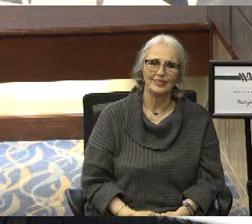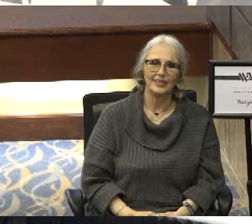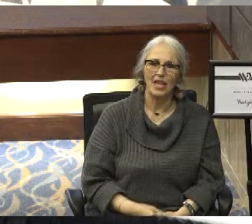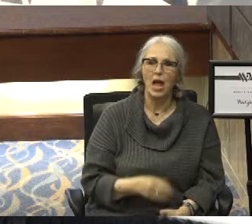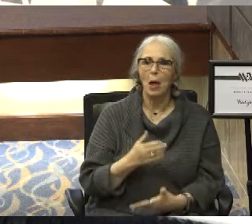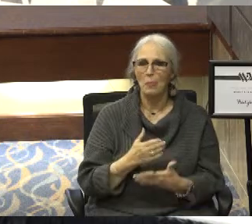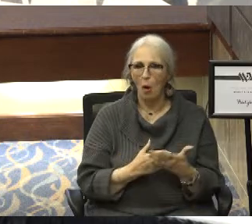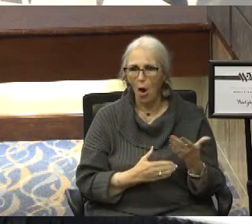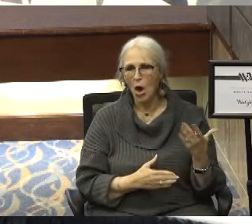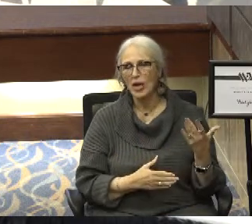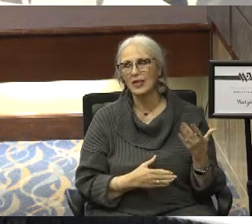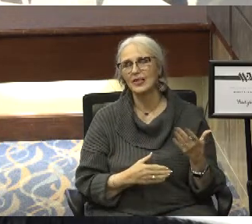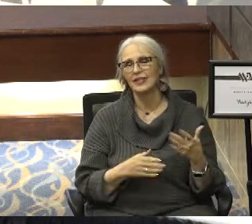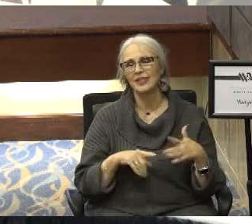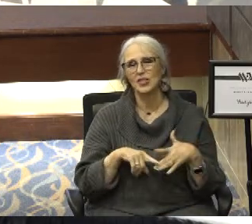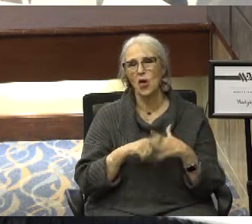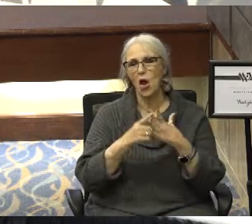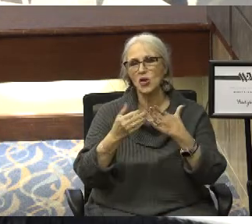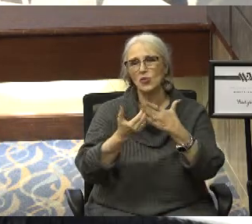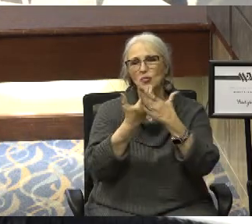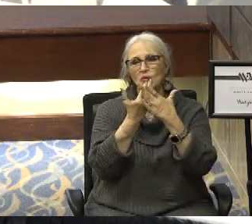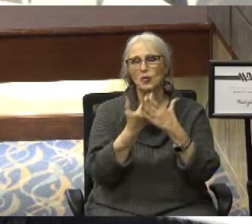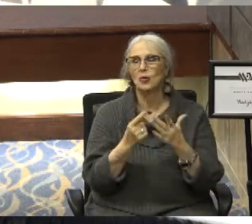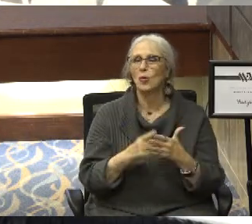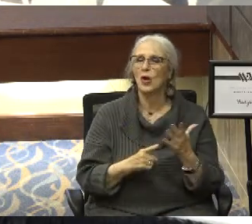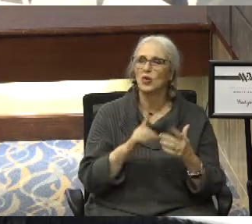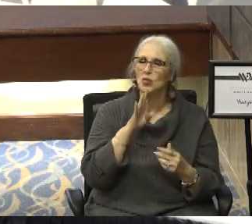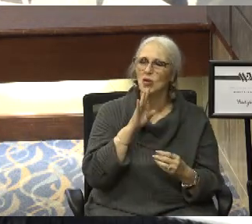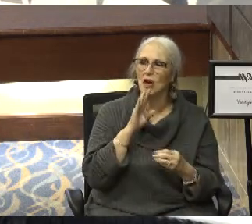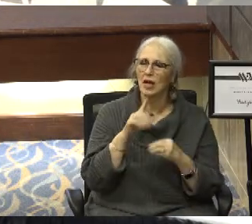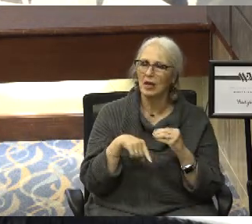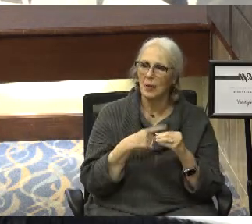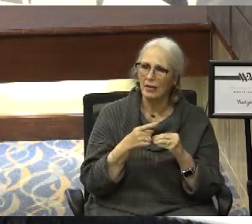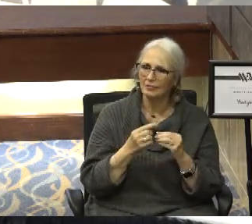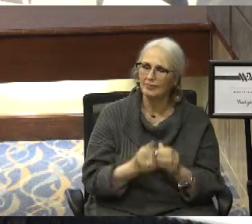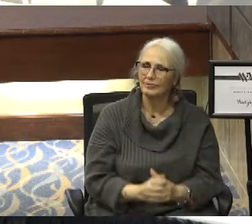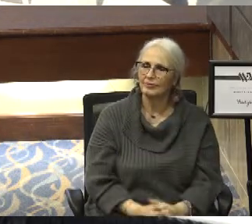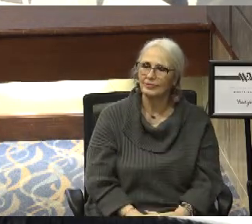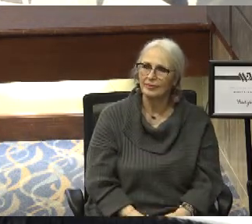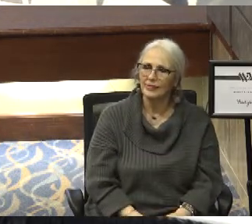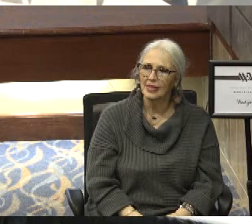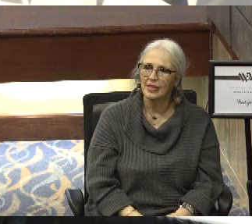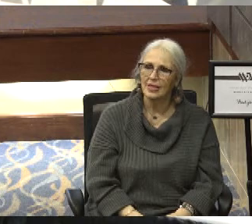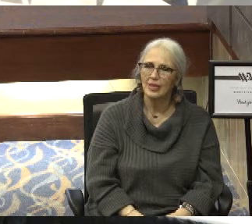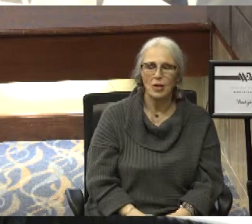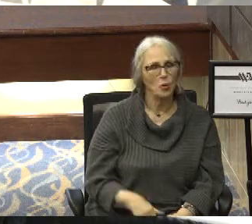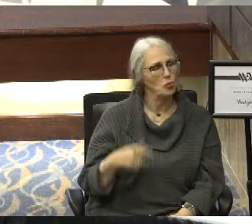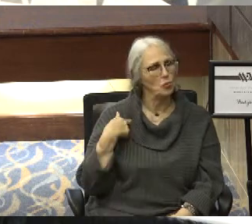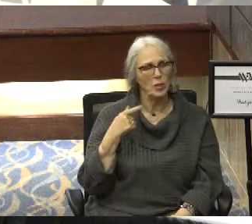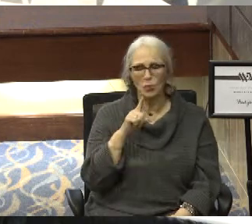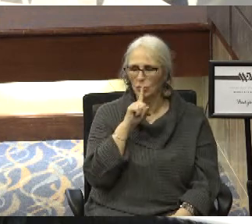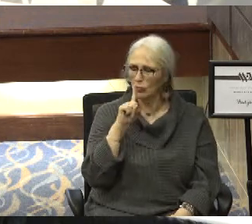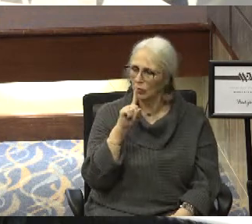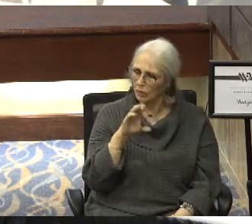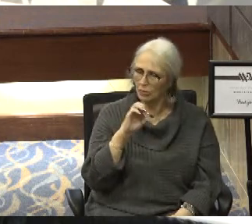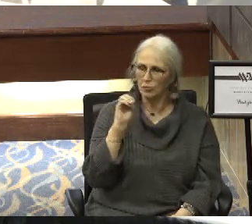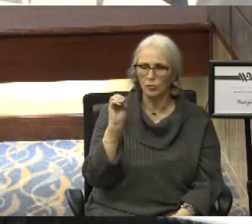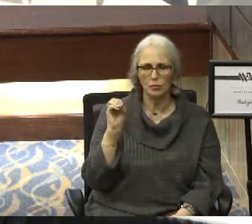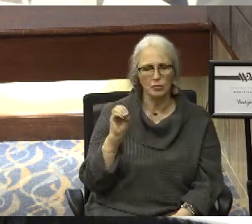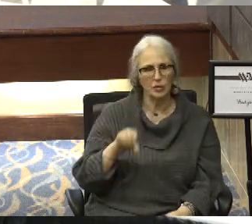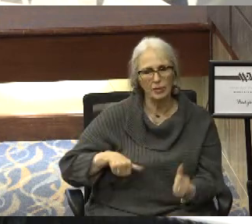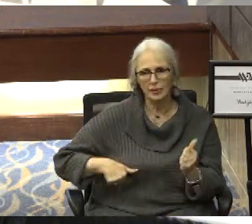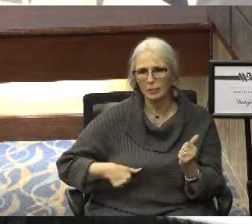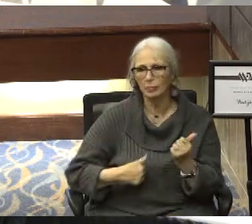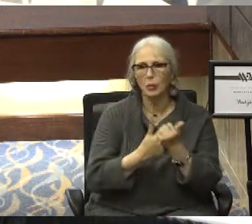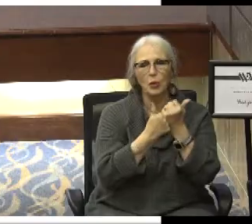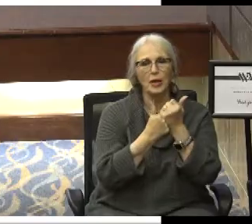part of this evolution, Mayor, that you spoke of, which we are wholeheartedly behind and have been excited about since